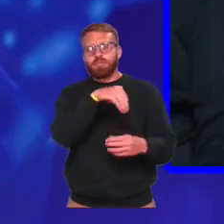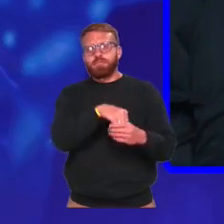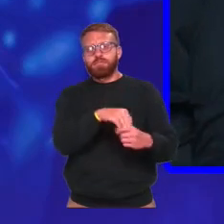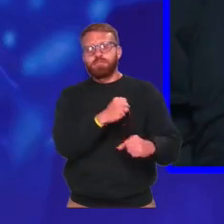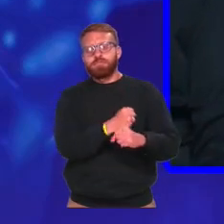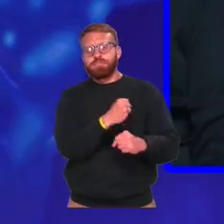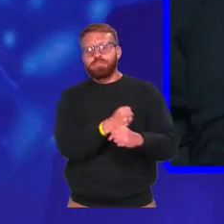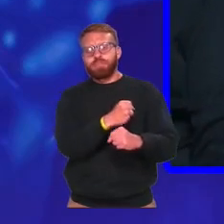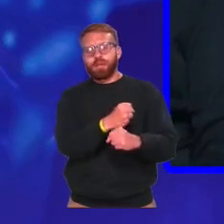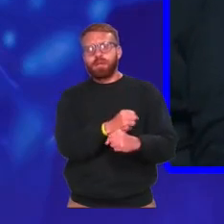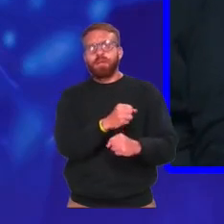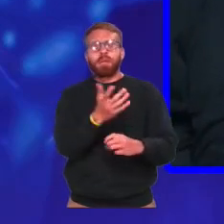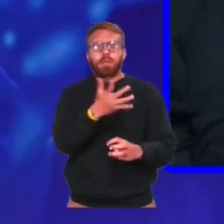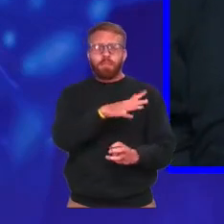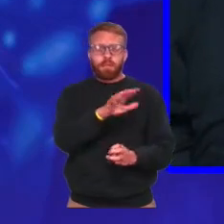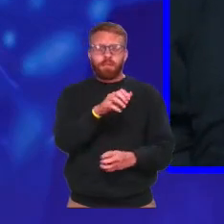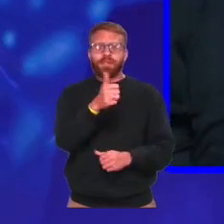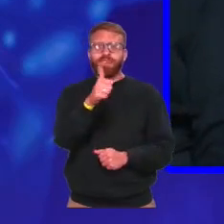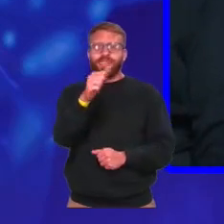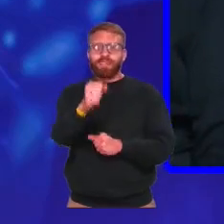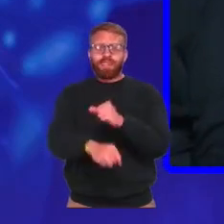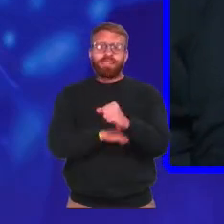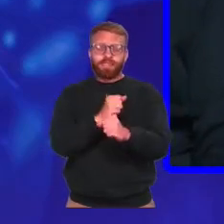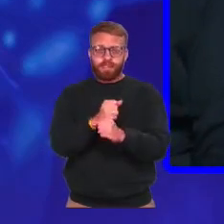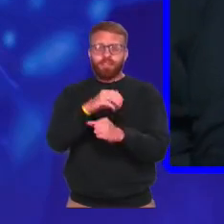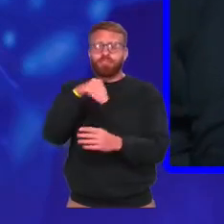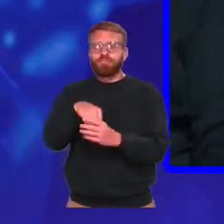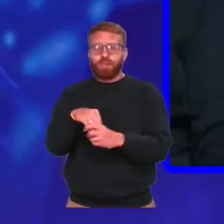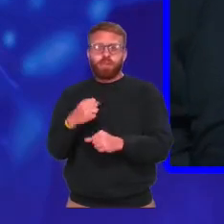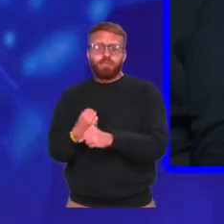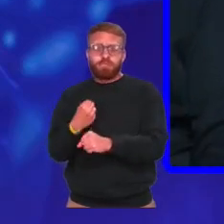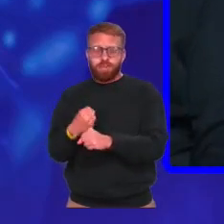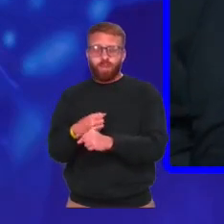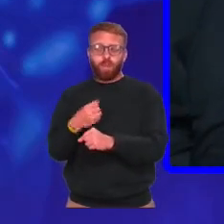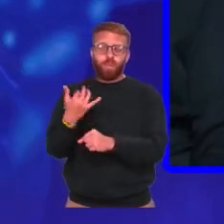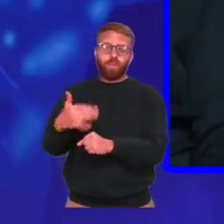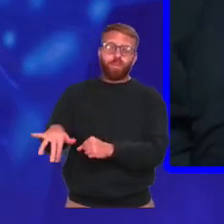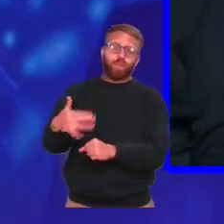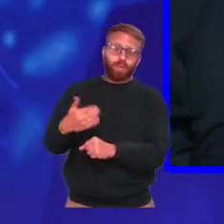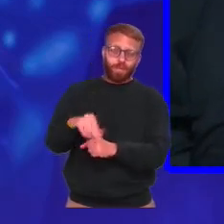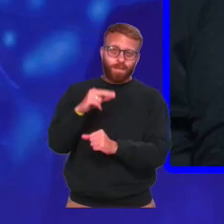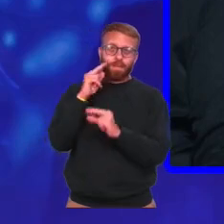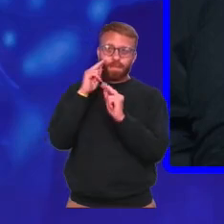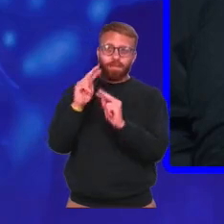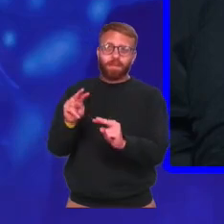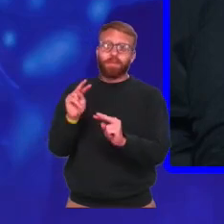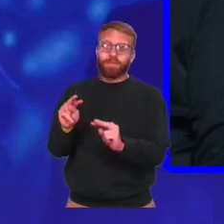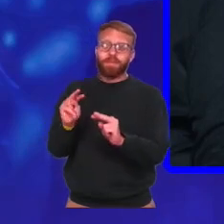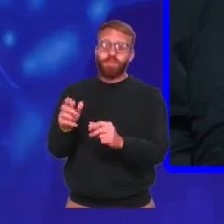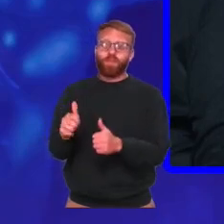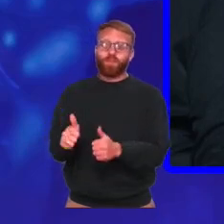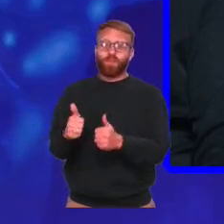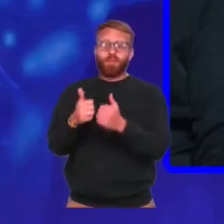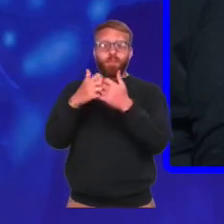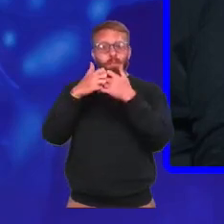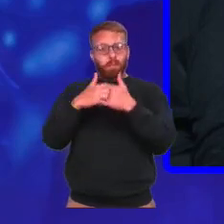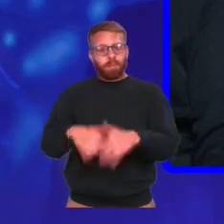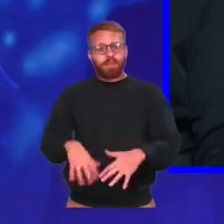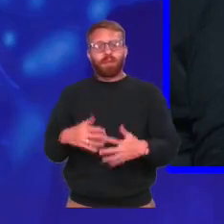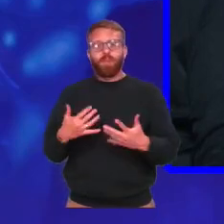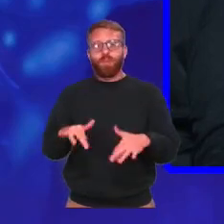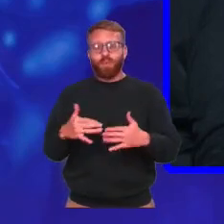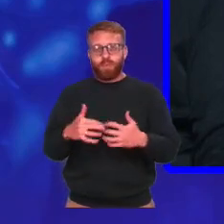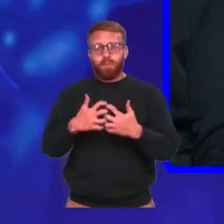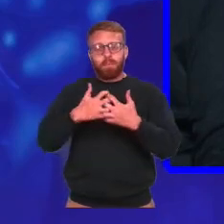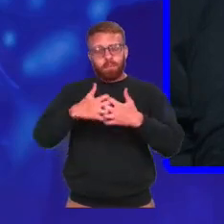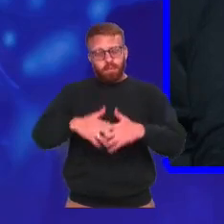longer. So to me, that's a really good indicator how nice of a company it is to work for. It's everybody is